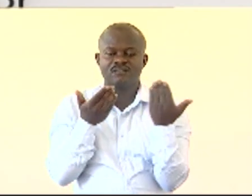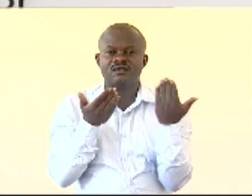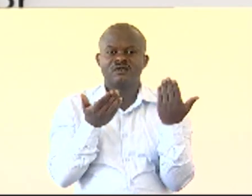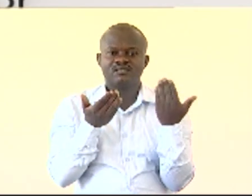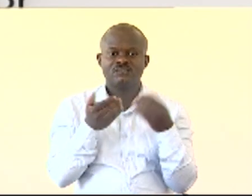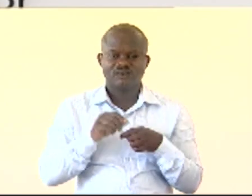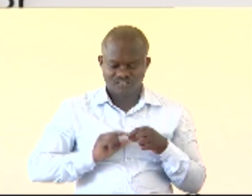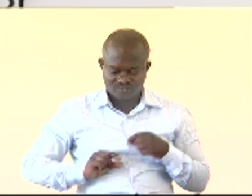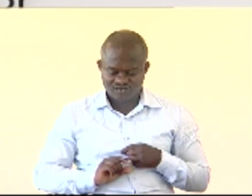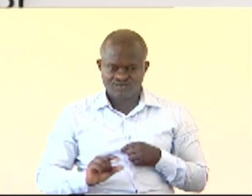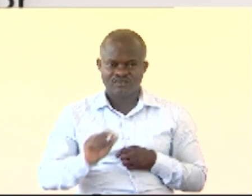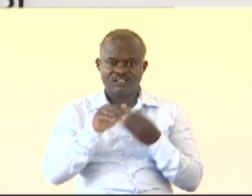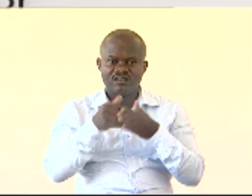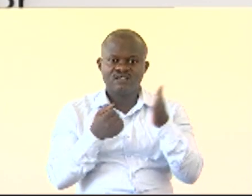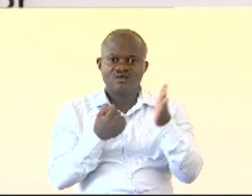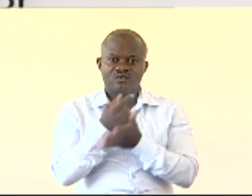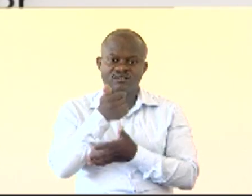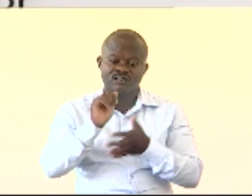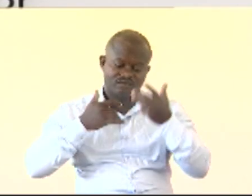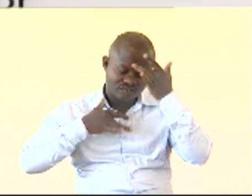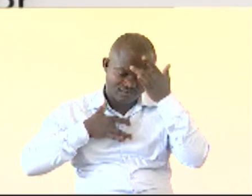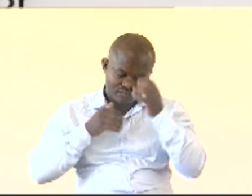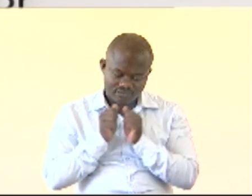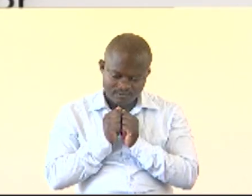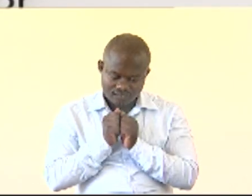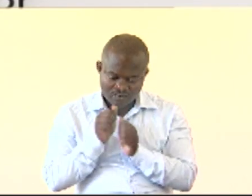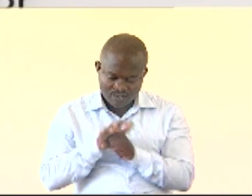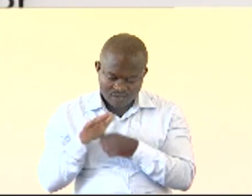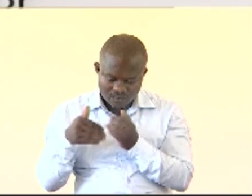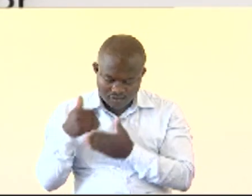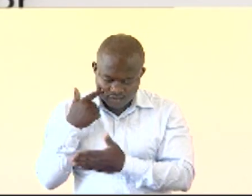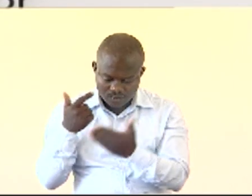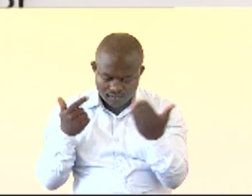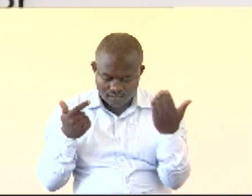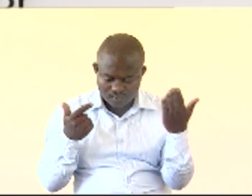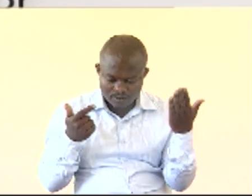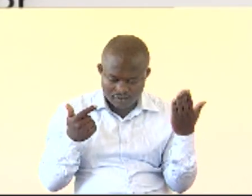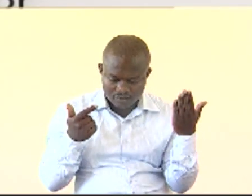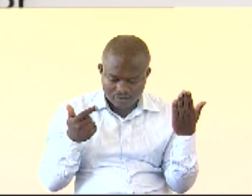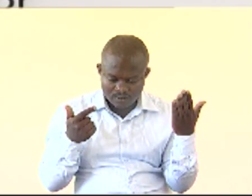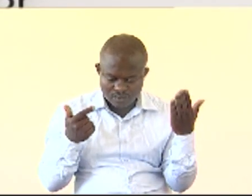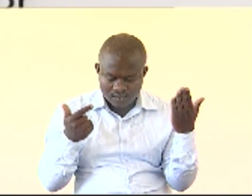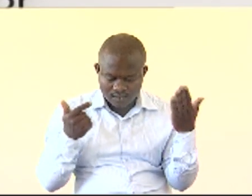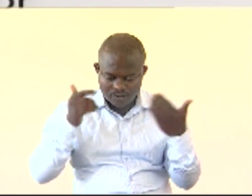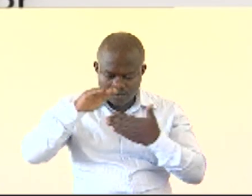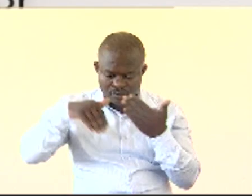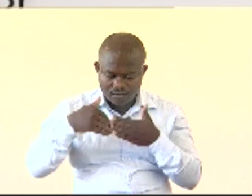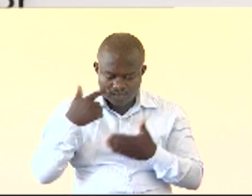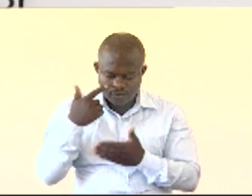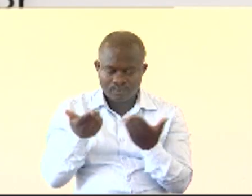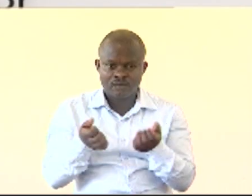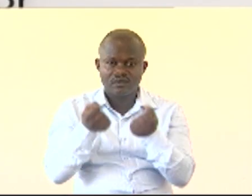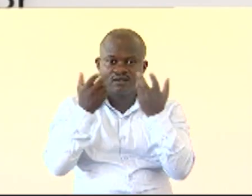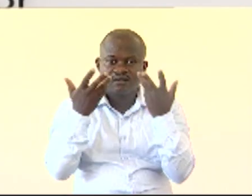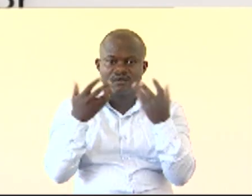schistosomiasis that causes bilharzia. Most of the people who are living in wells and even in water